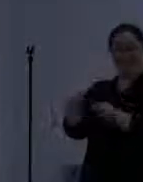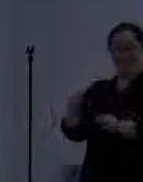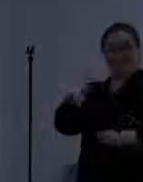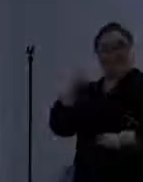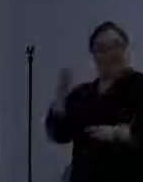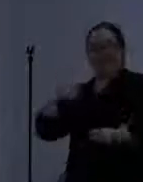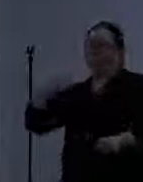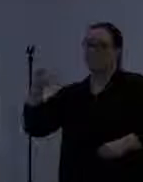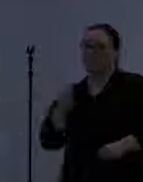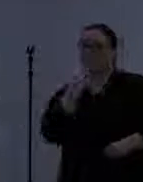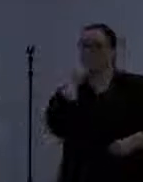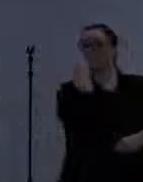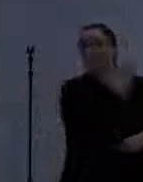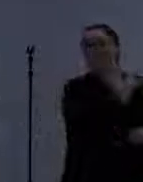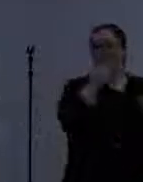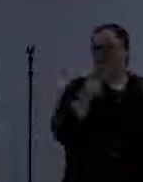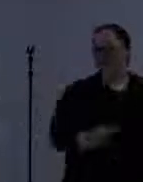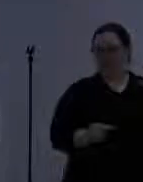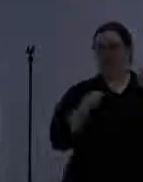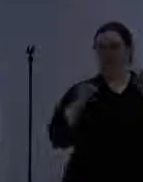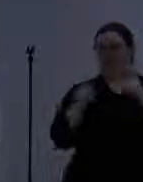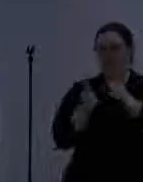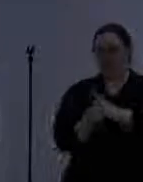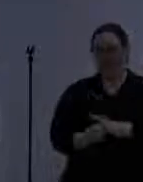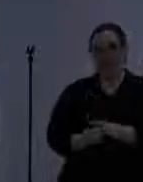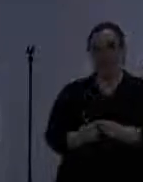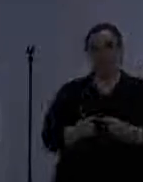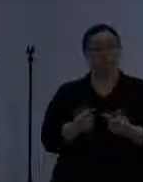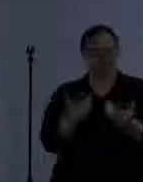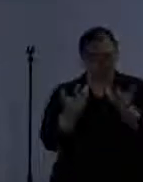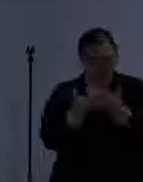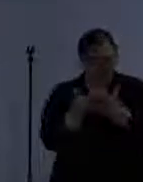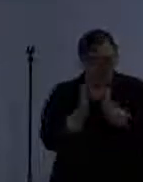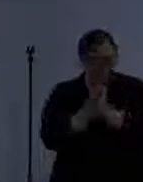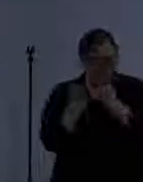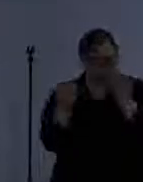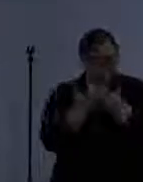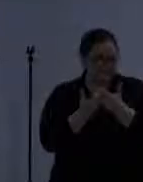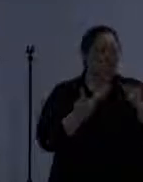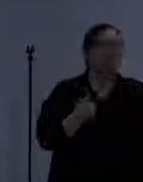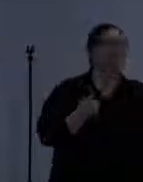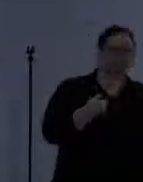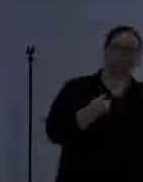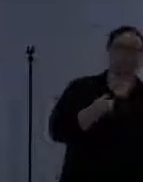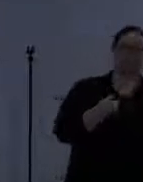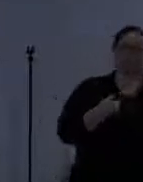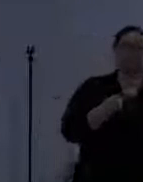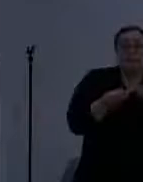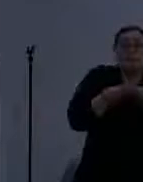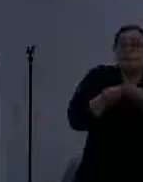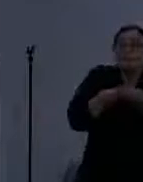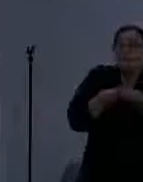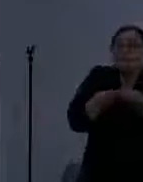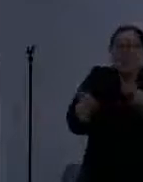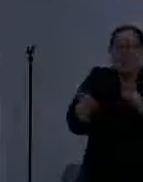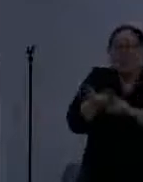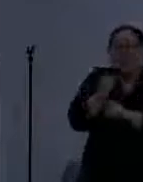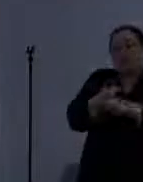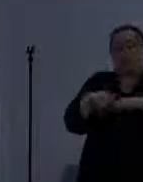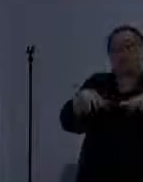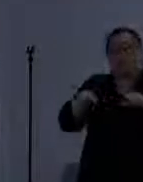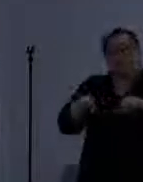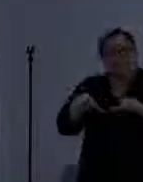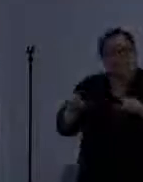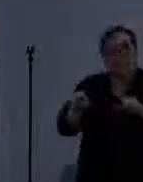you're already under professional accreditation, say like, physiotherapists,